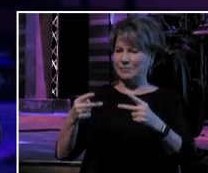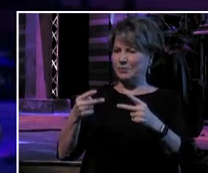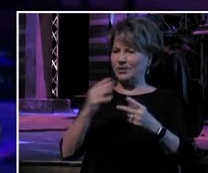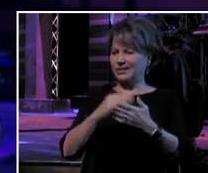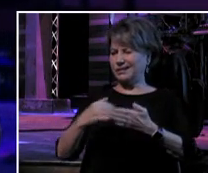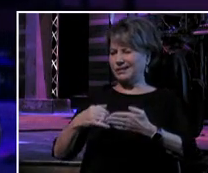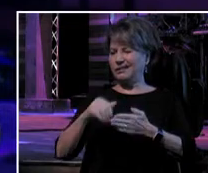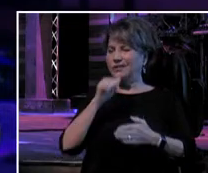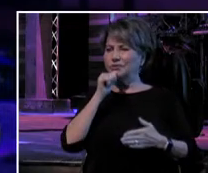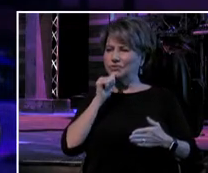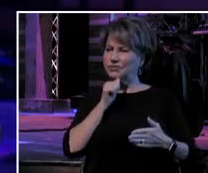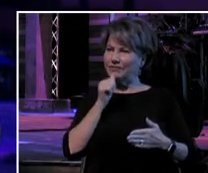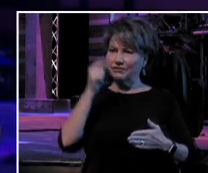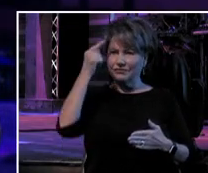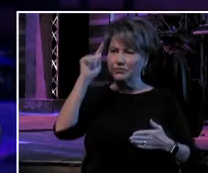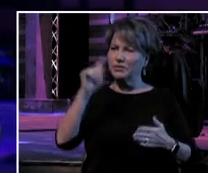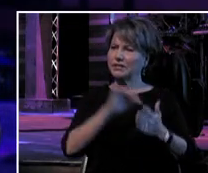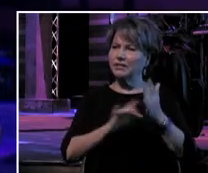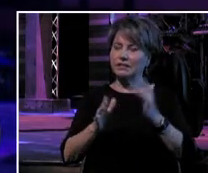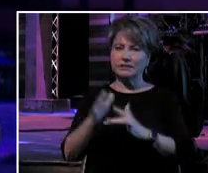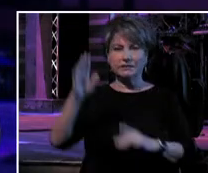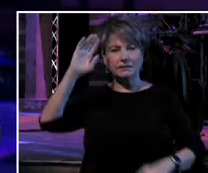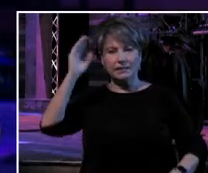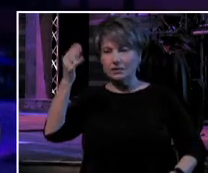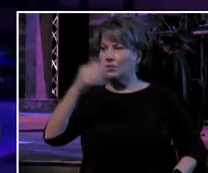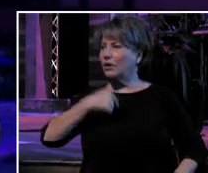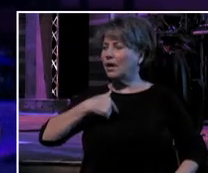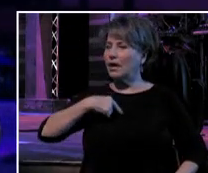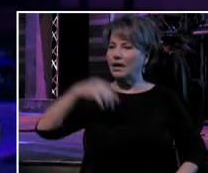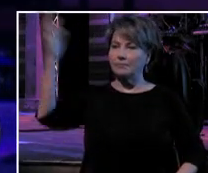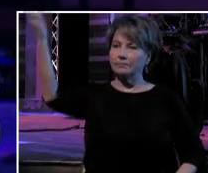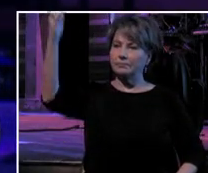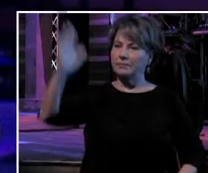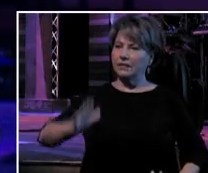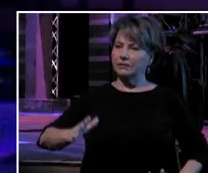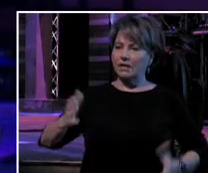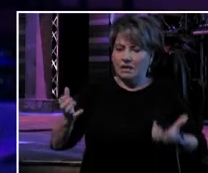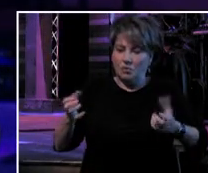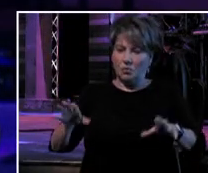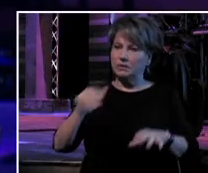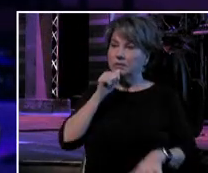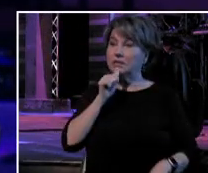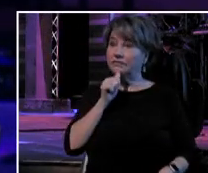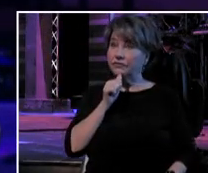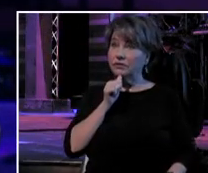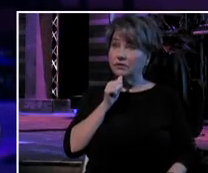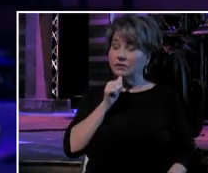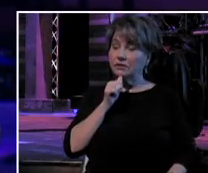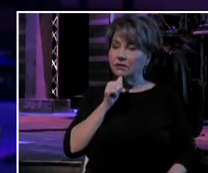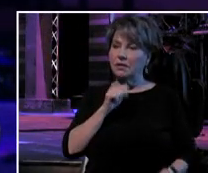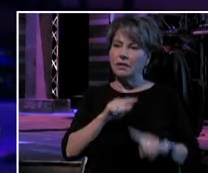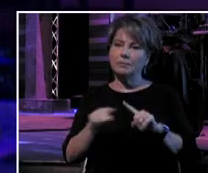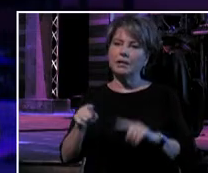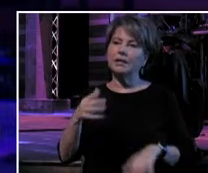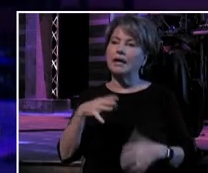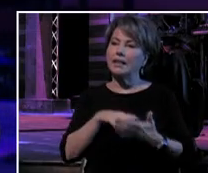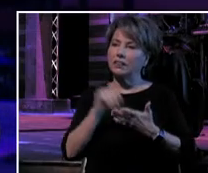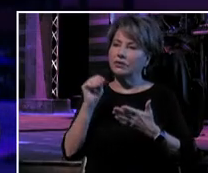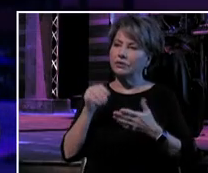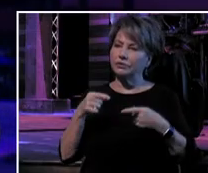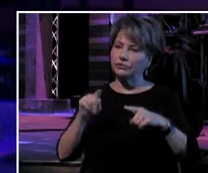sake. Hi, I'm Joe. I don't like to suffer. I've just learned, though, over the course of my